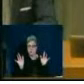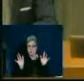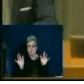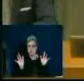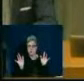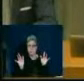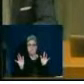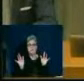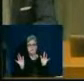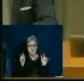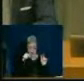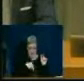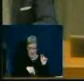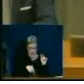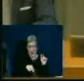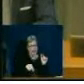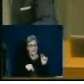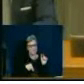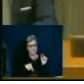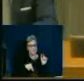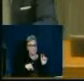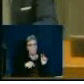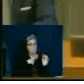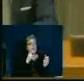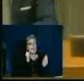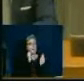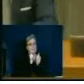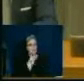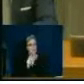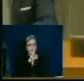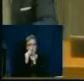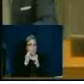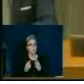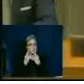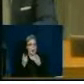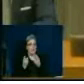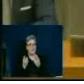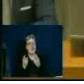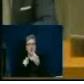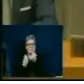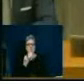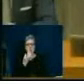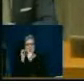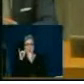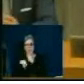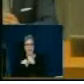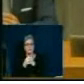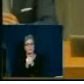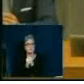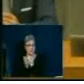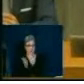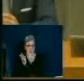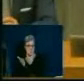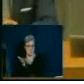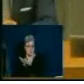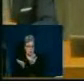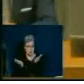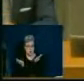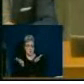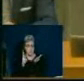I move that this item be passed, no recommendation. Second. Motion before us,